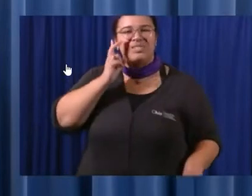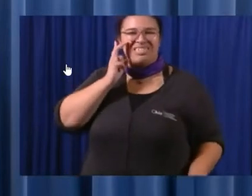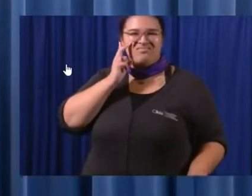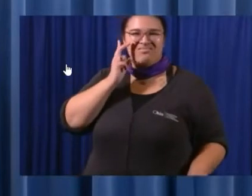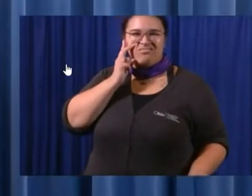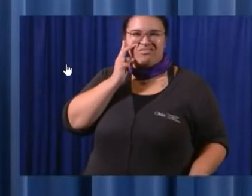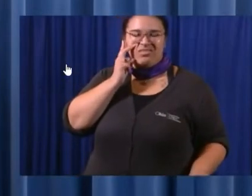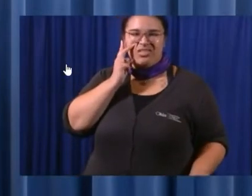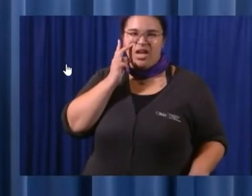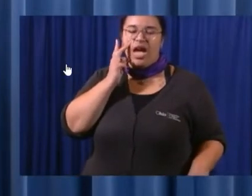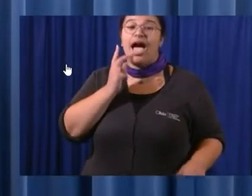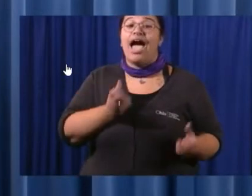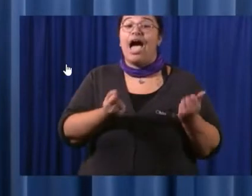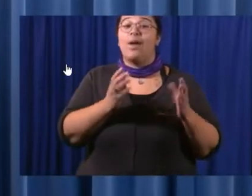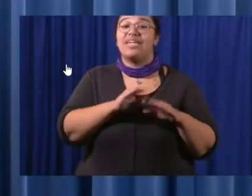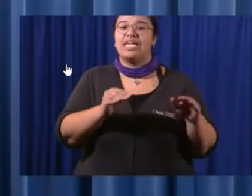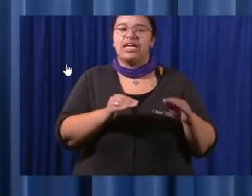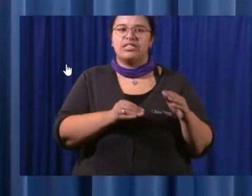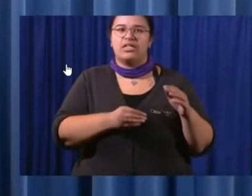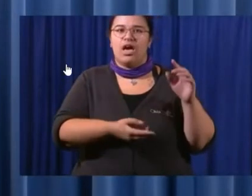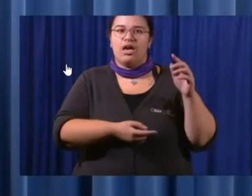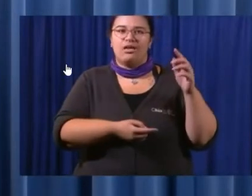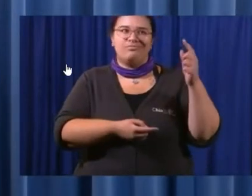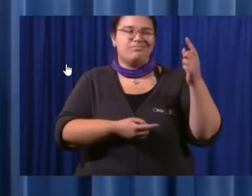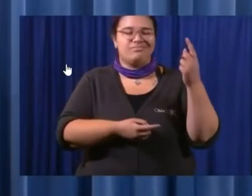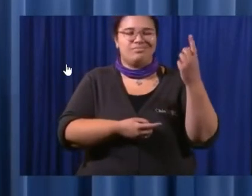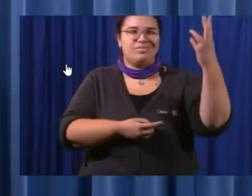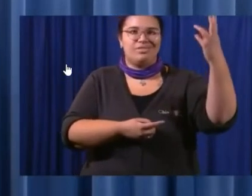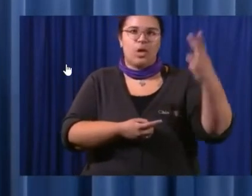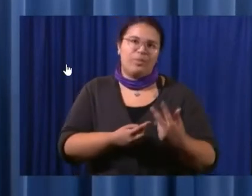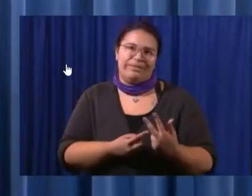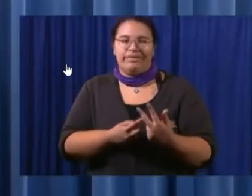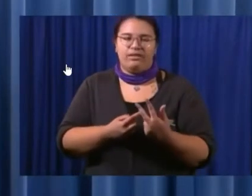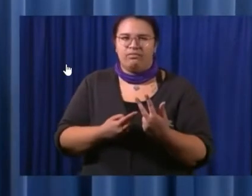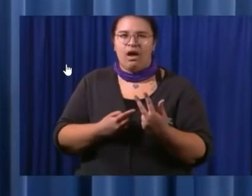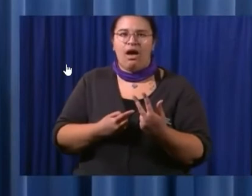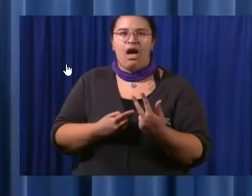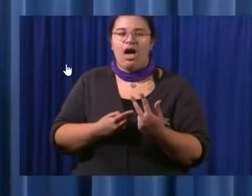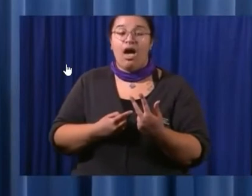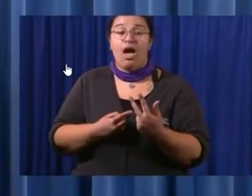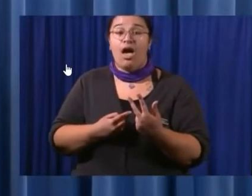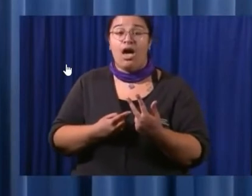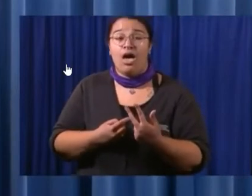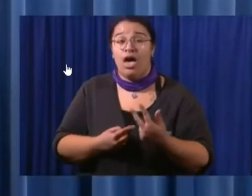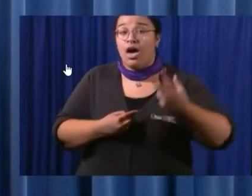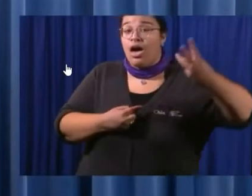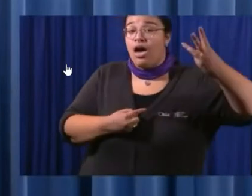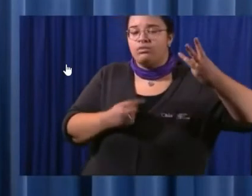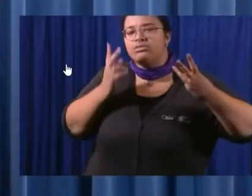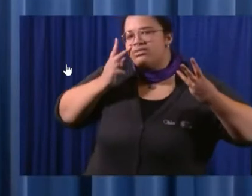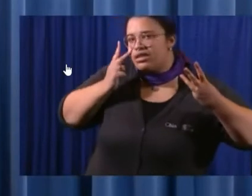the complaint. Our answer is we cut them down to try to protect kids and try to protect caregivers, but we also know that there's some people out